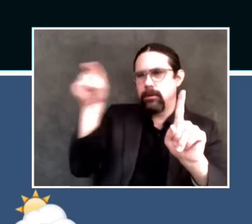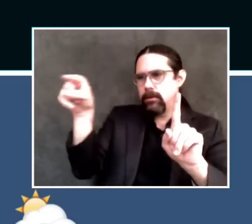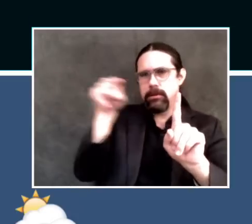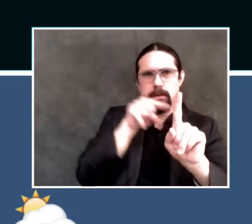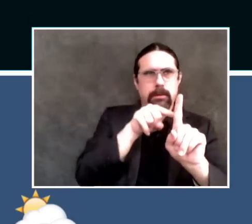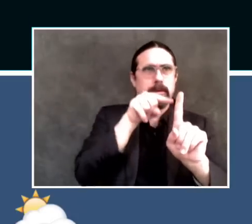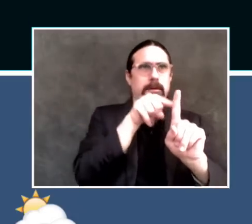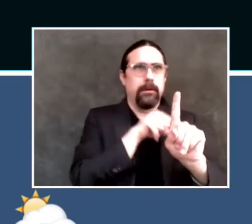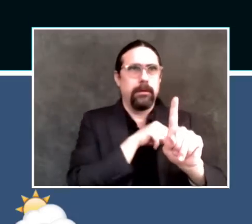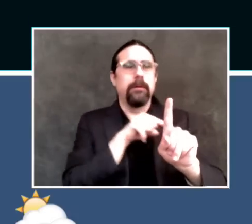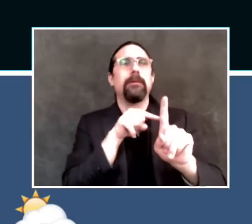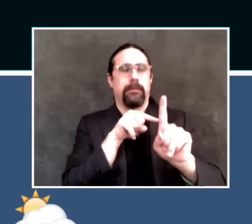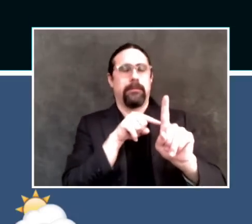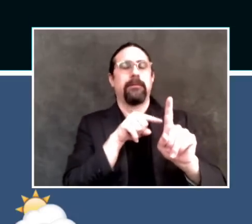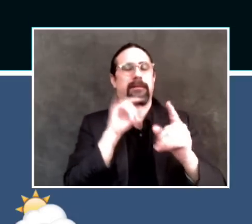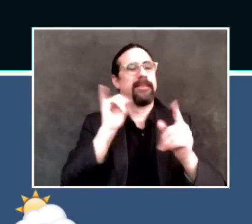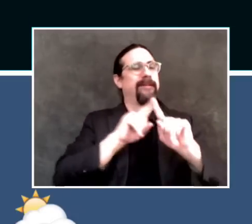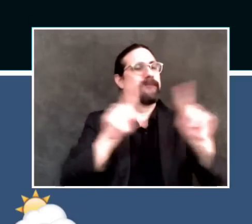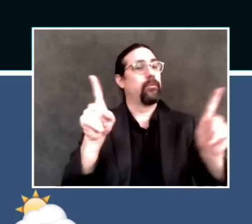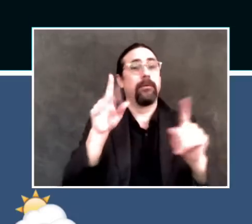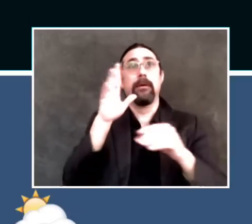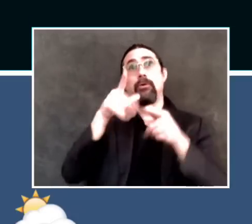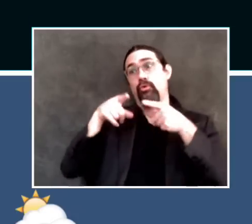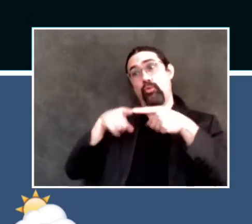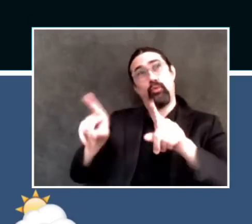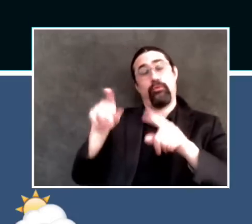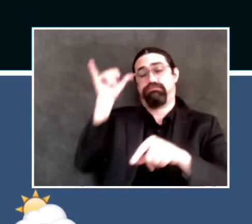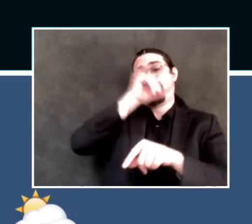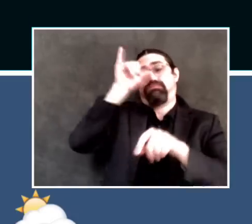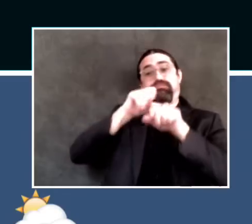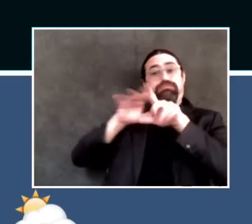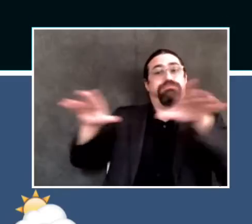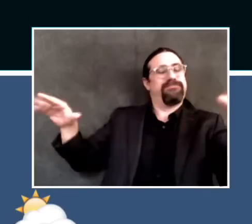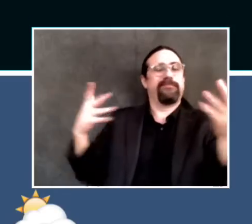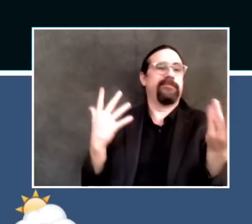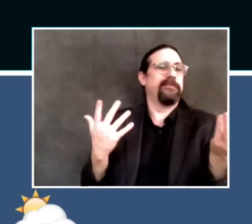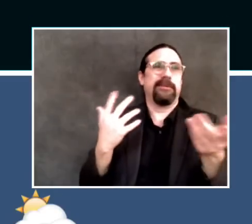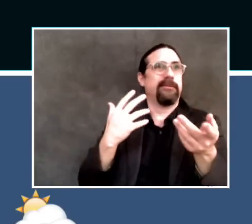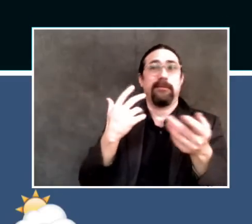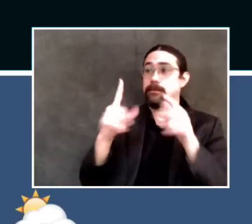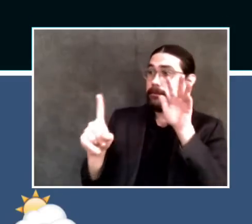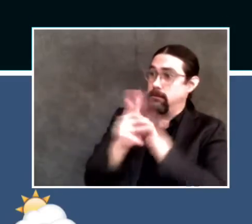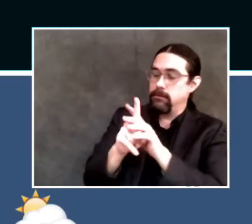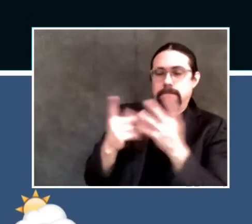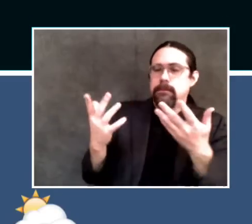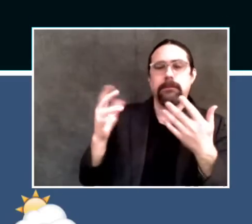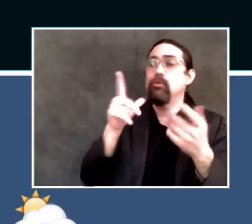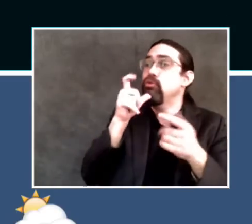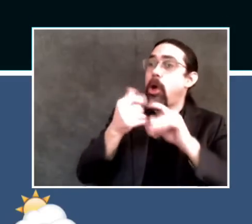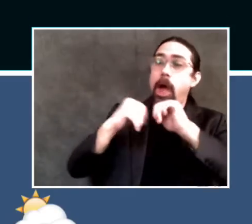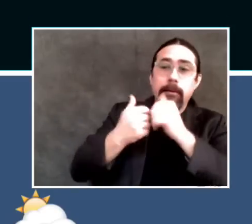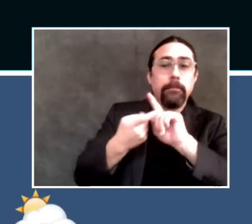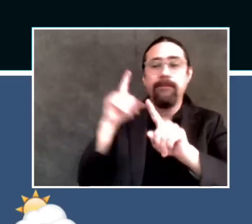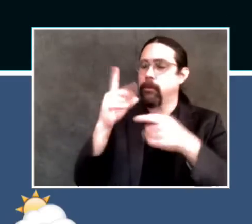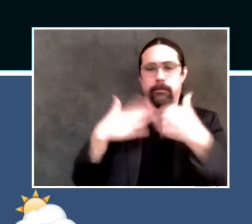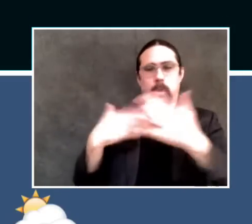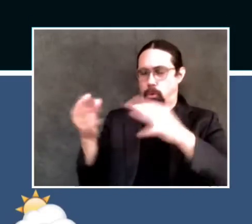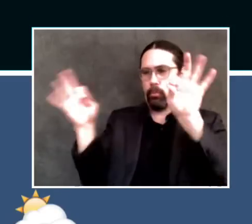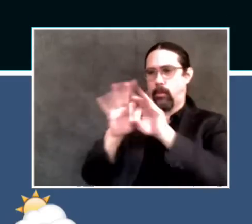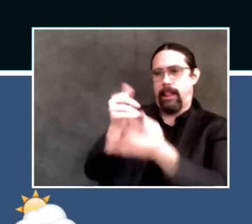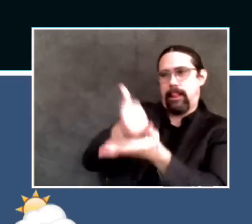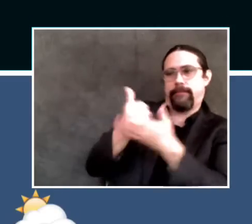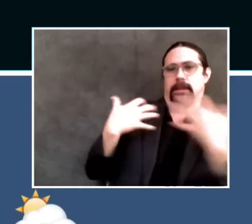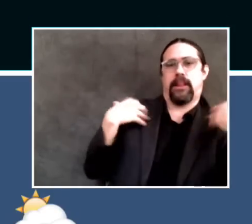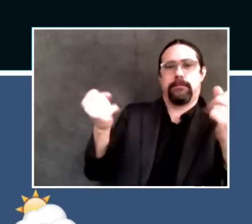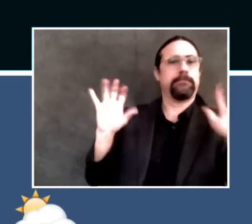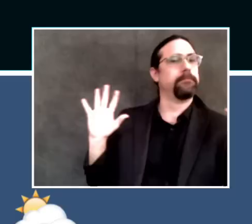actually able to use those disease detectives again, because there's few enough cases that you can trace the whole universe of anyone who may